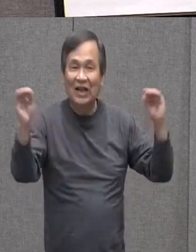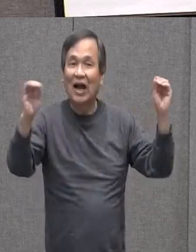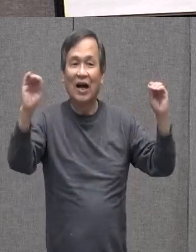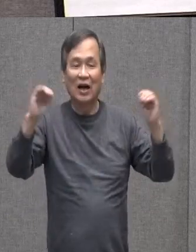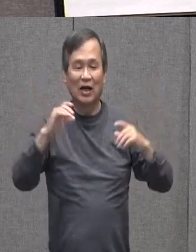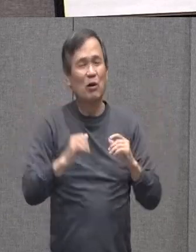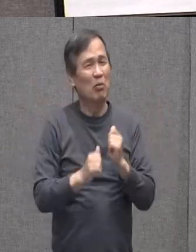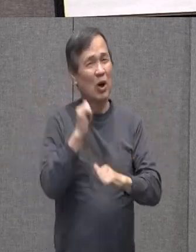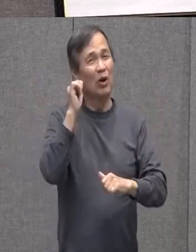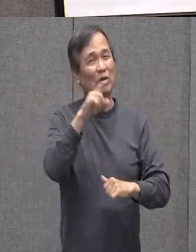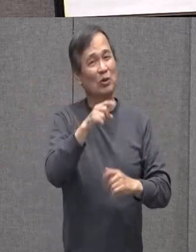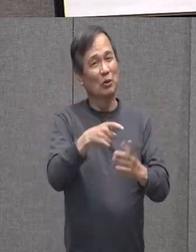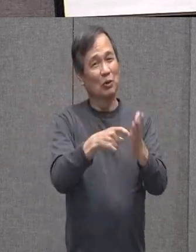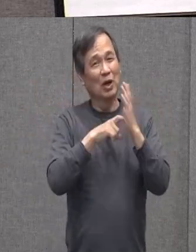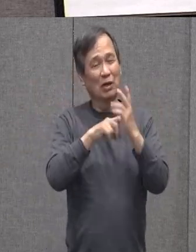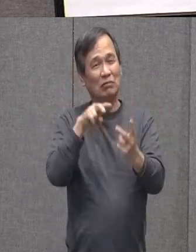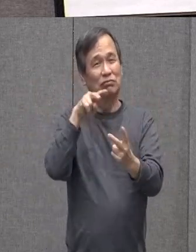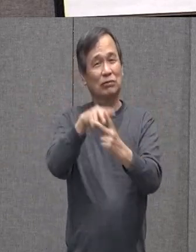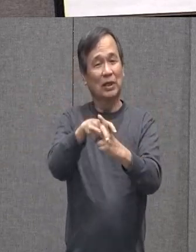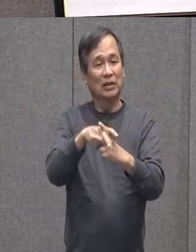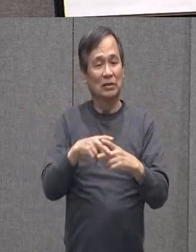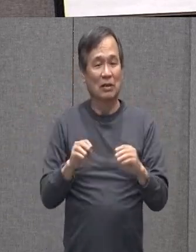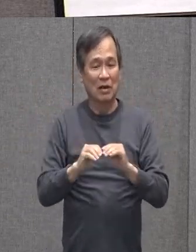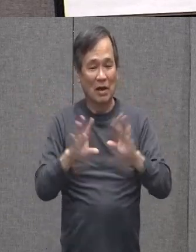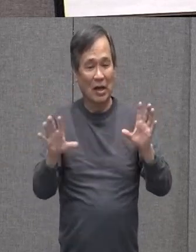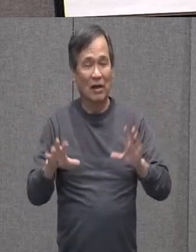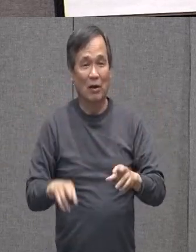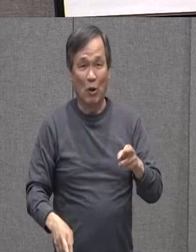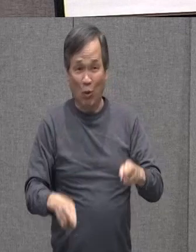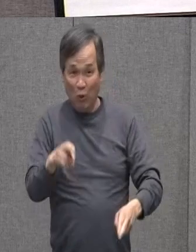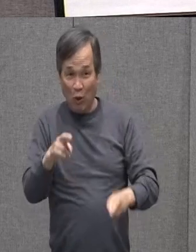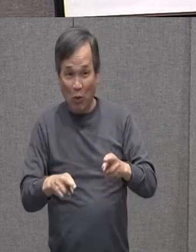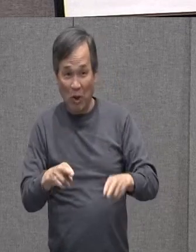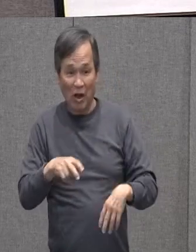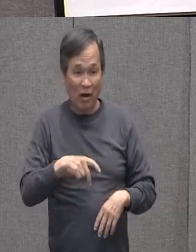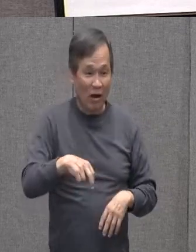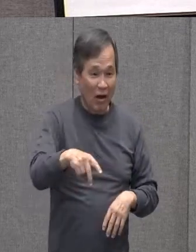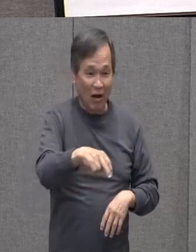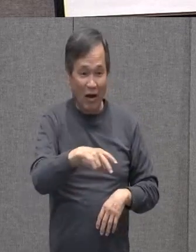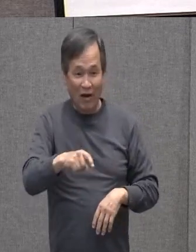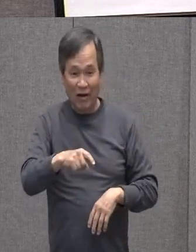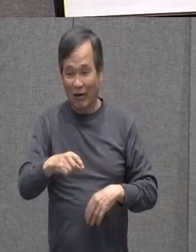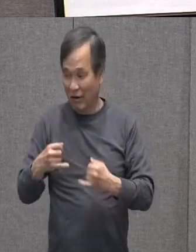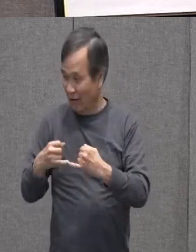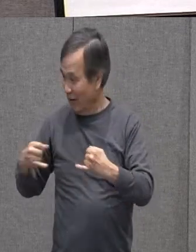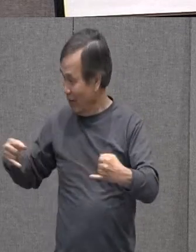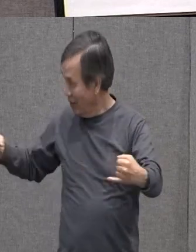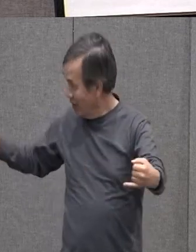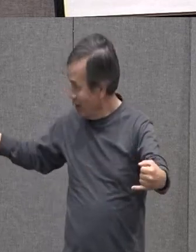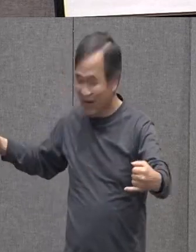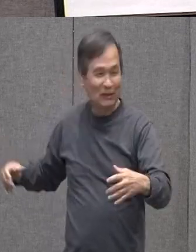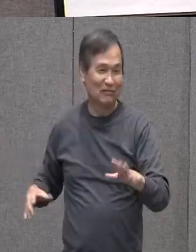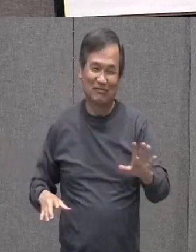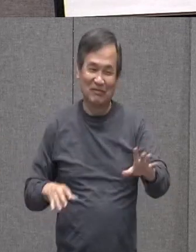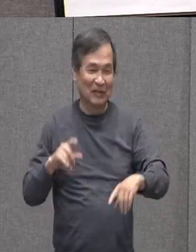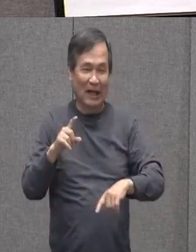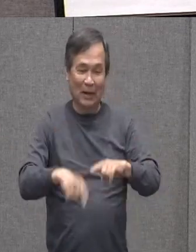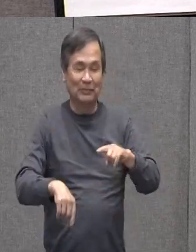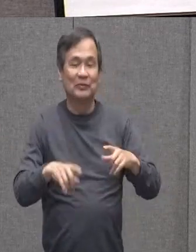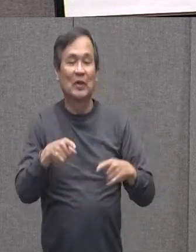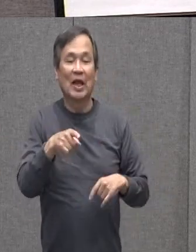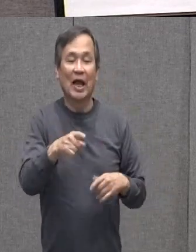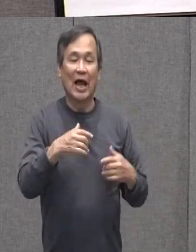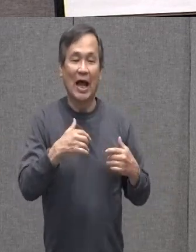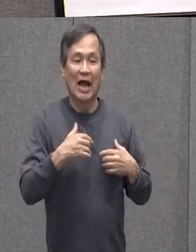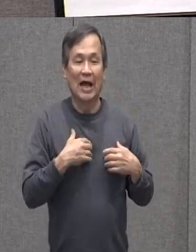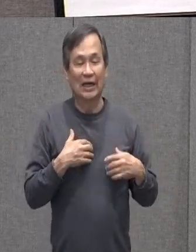has to plug into the wall. Well, that might be a problem for a robot that needs to move around into very specific places. So Spot has a